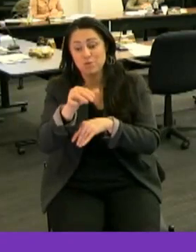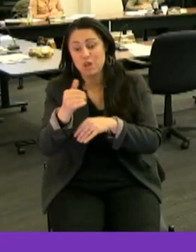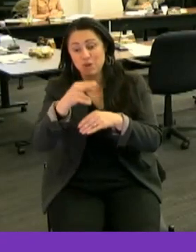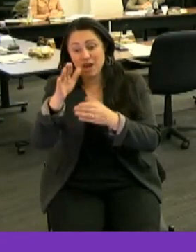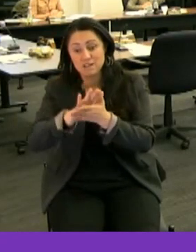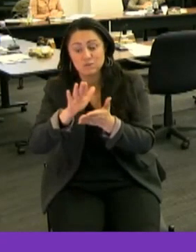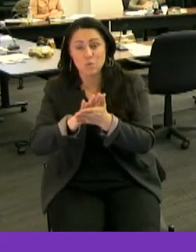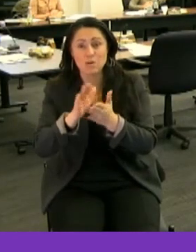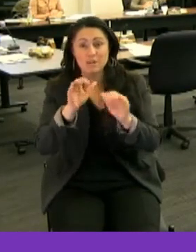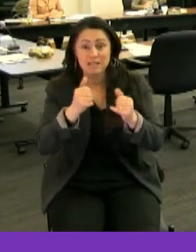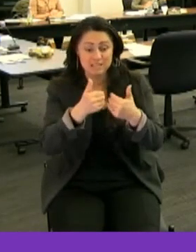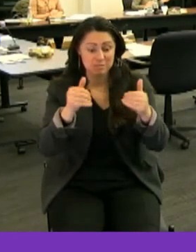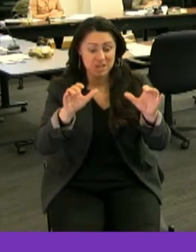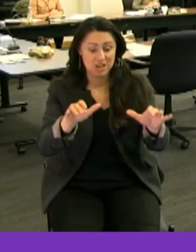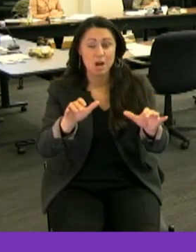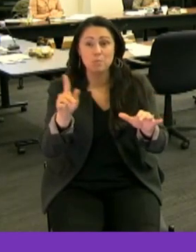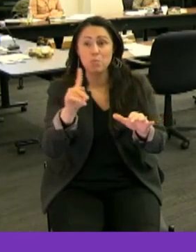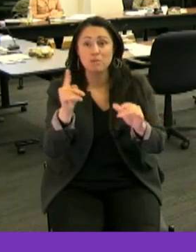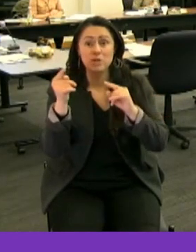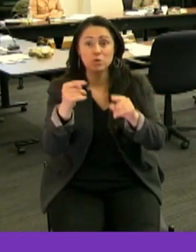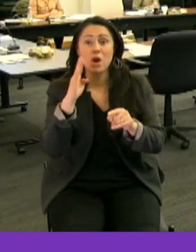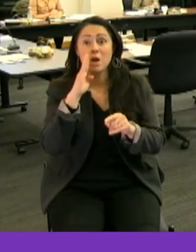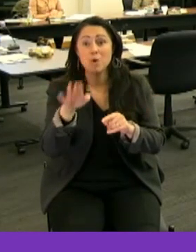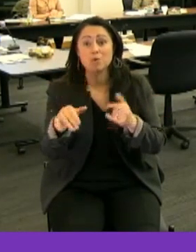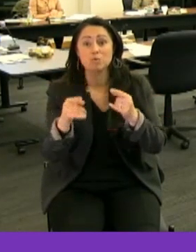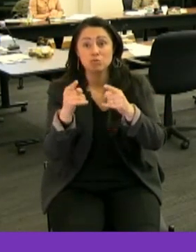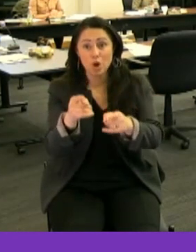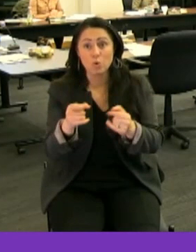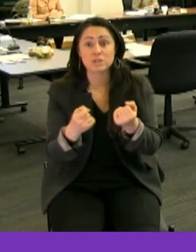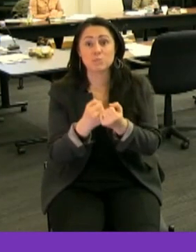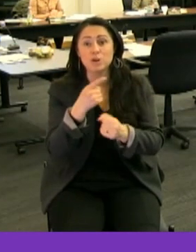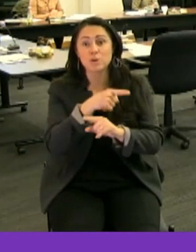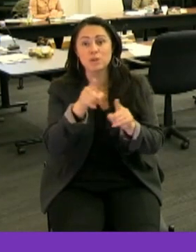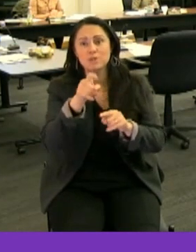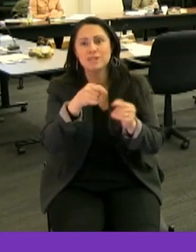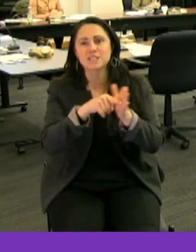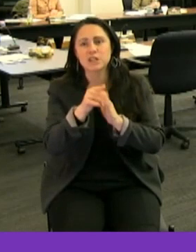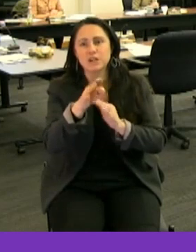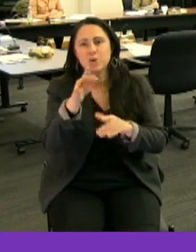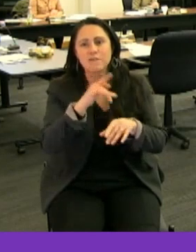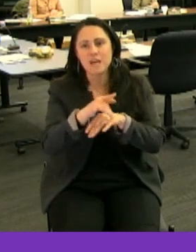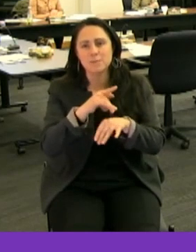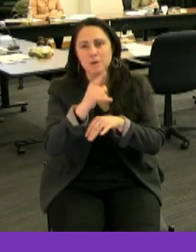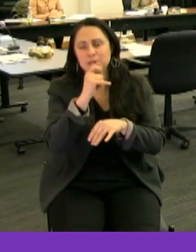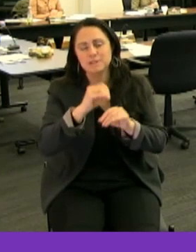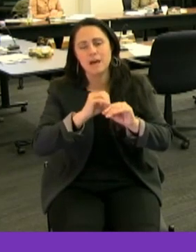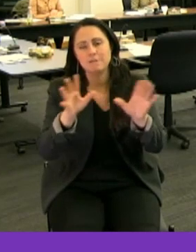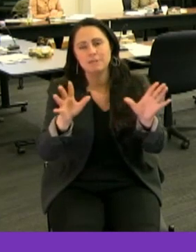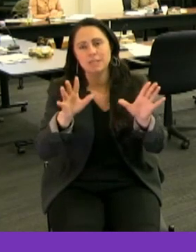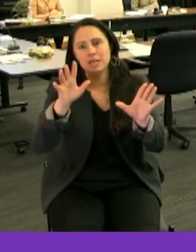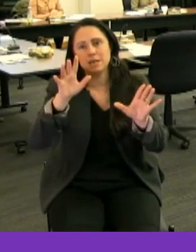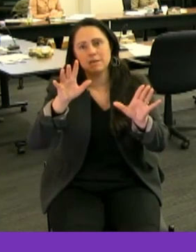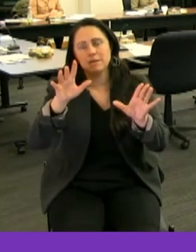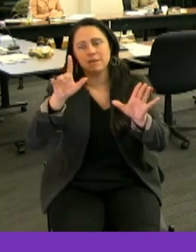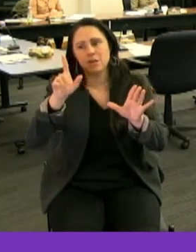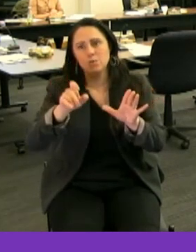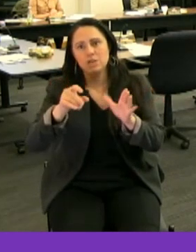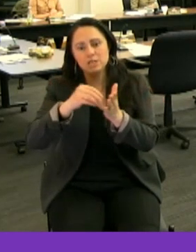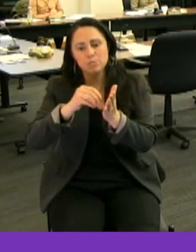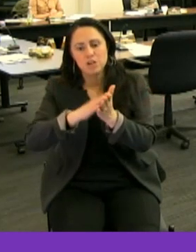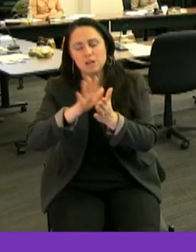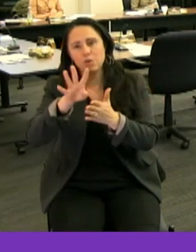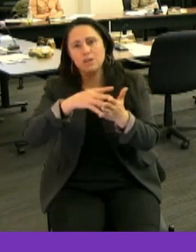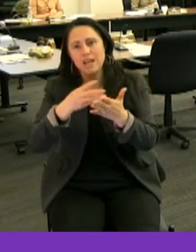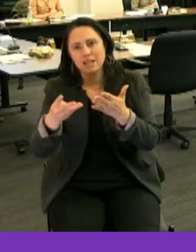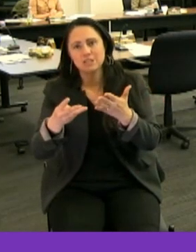And wherever you go, I'll be there with you. But we just need to check your availability because obviously when you look at your calendars, you know, your